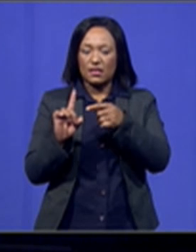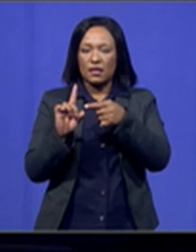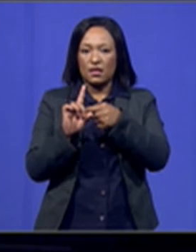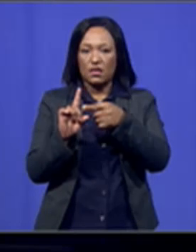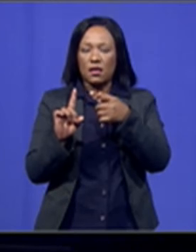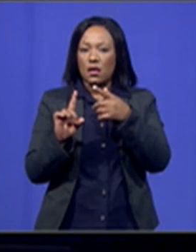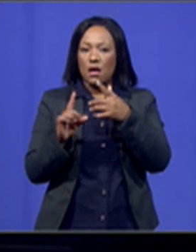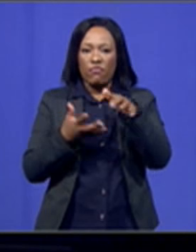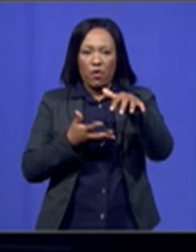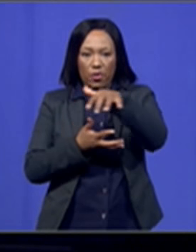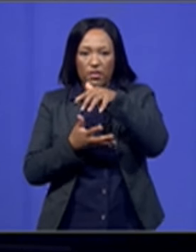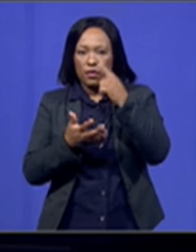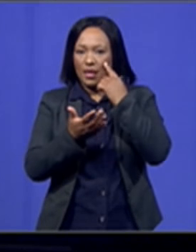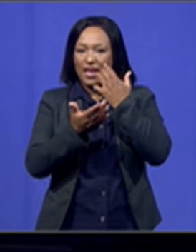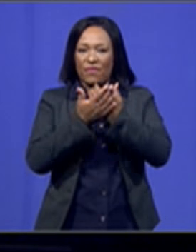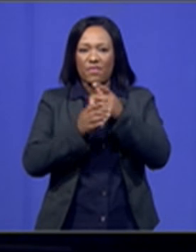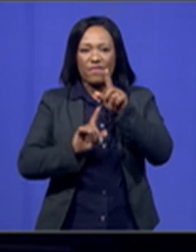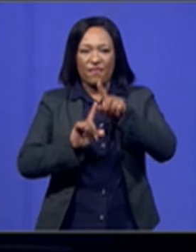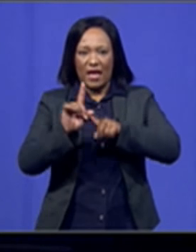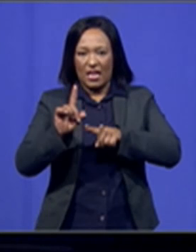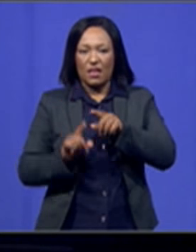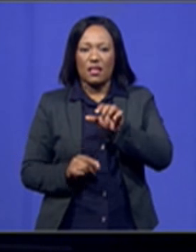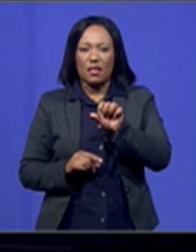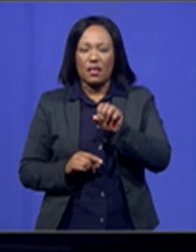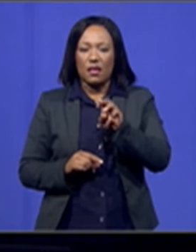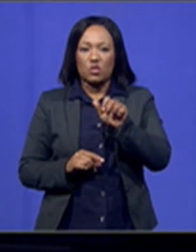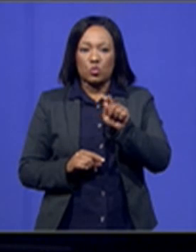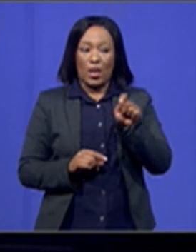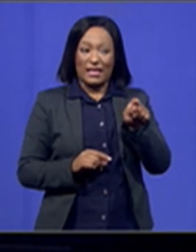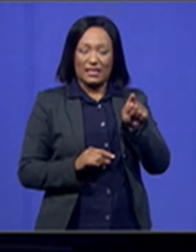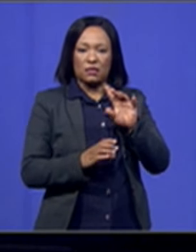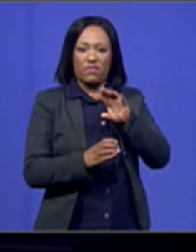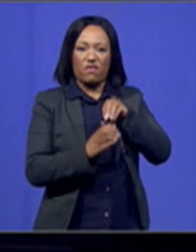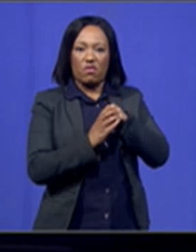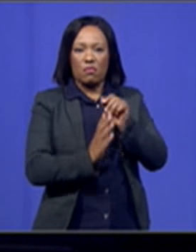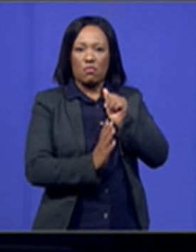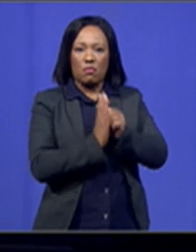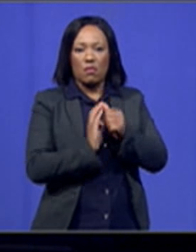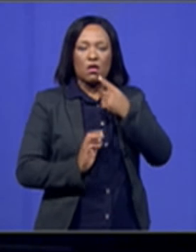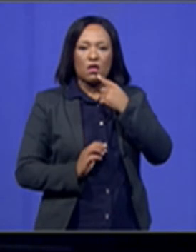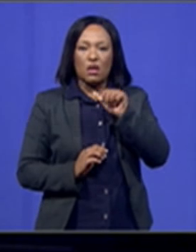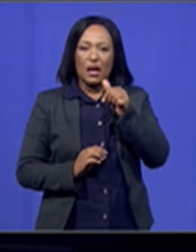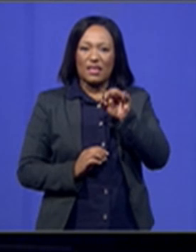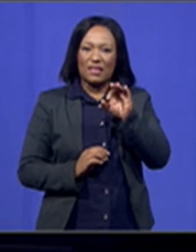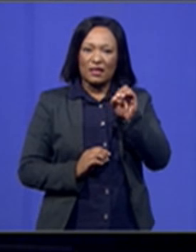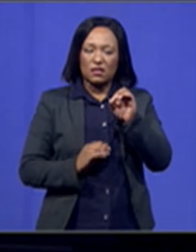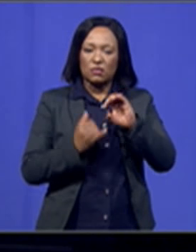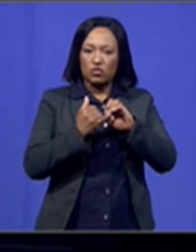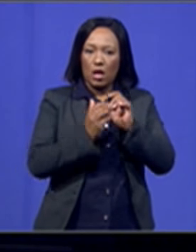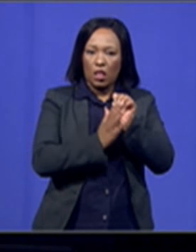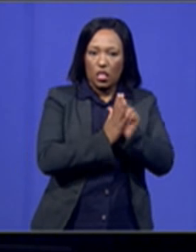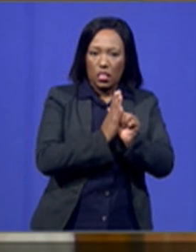wa Vredendal Armand Swart le dinyewe tse ding tse ka bang 30 tsa polao le diteko tsa